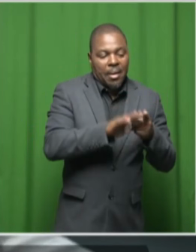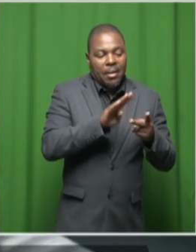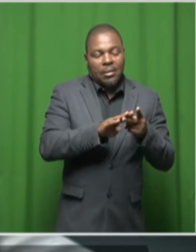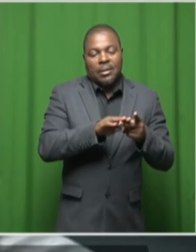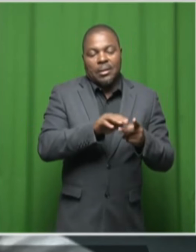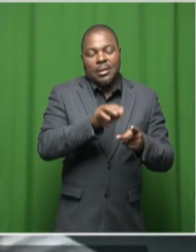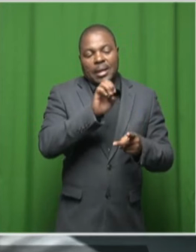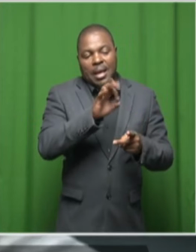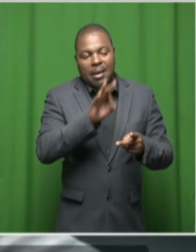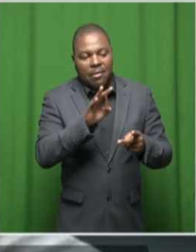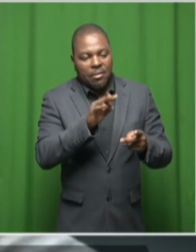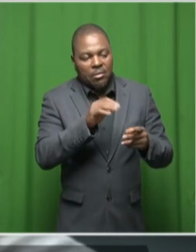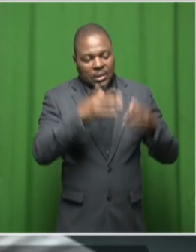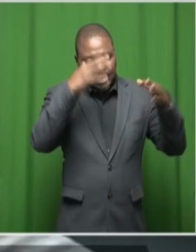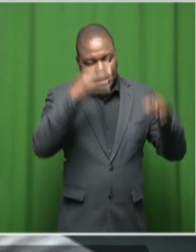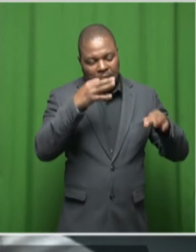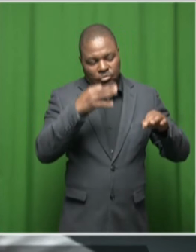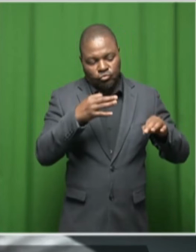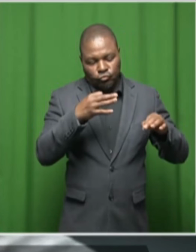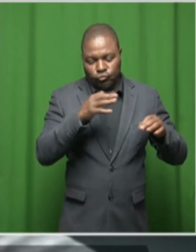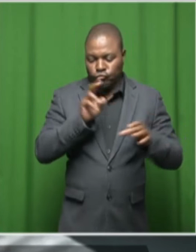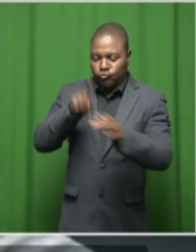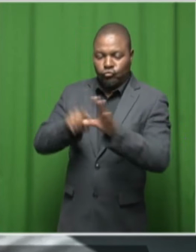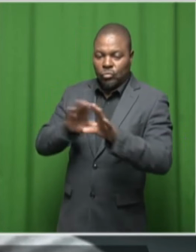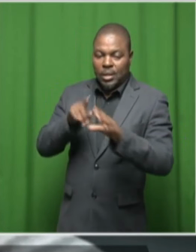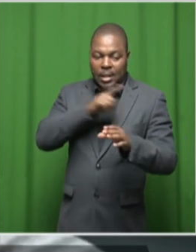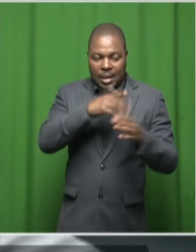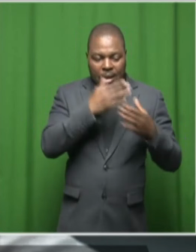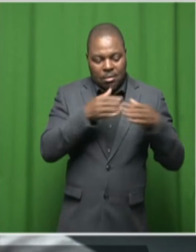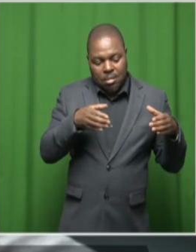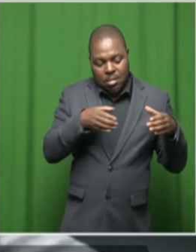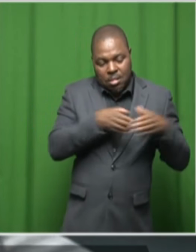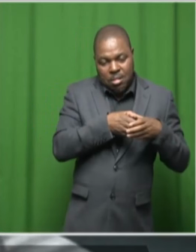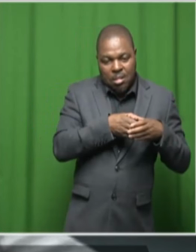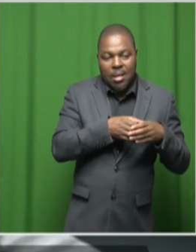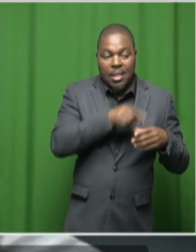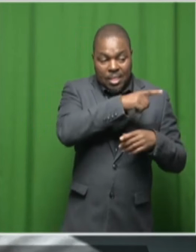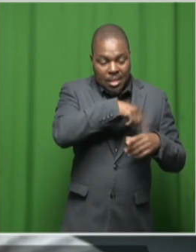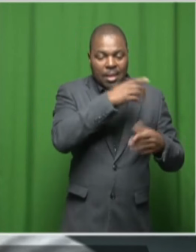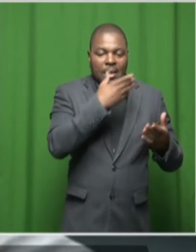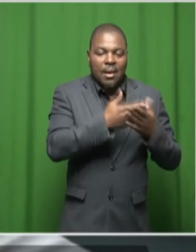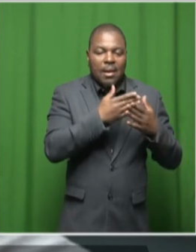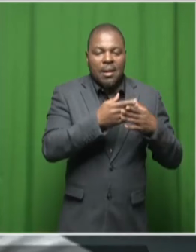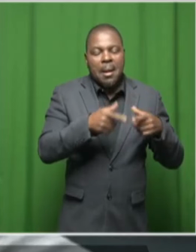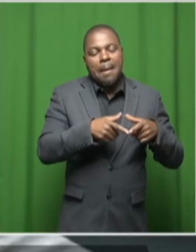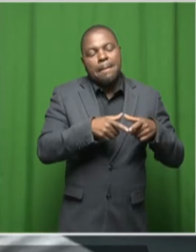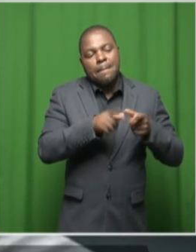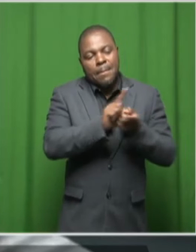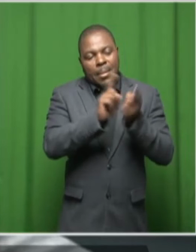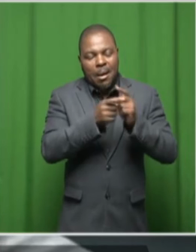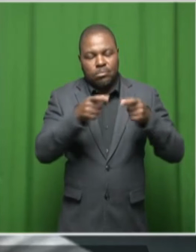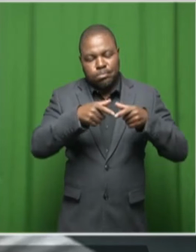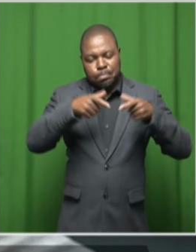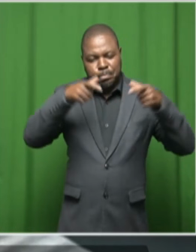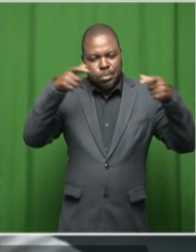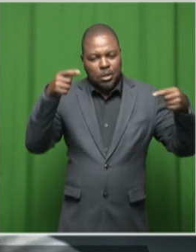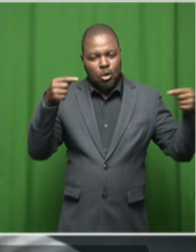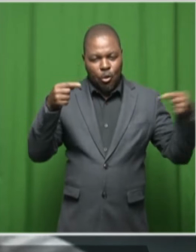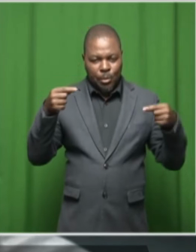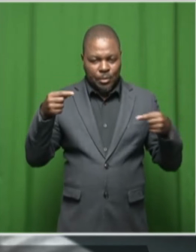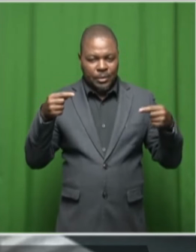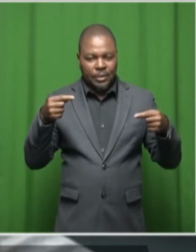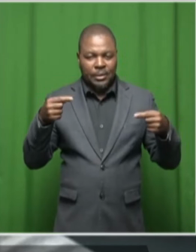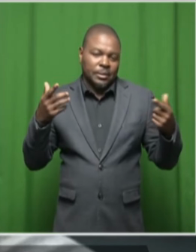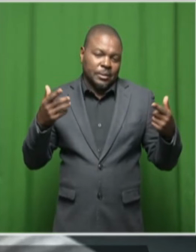it and use their percentages to come together and effectively become the biggest opposition party,